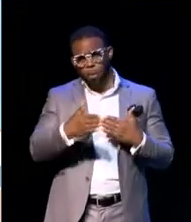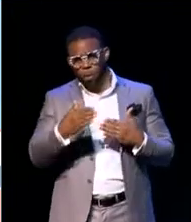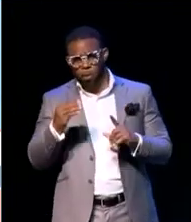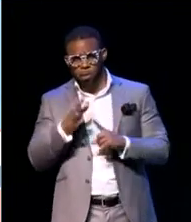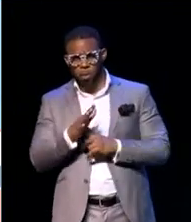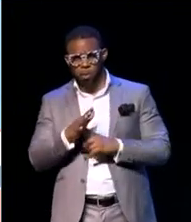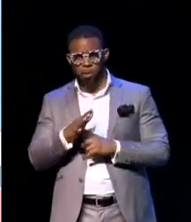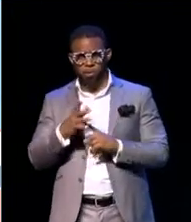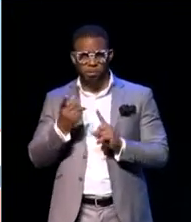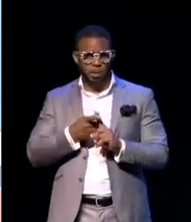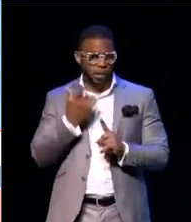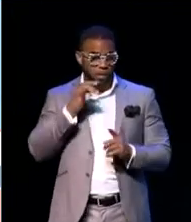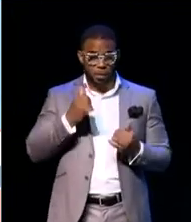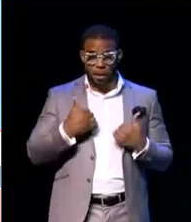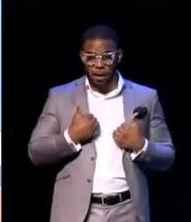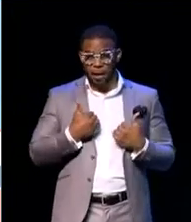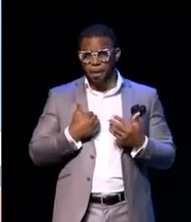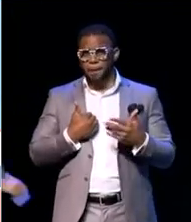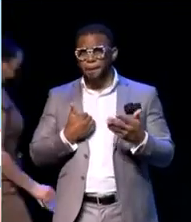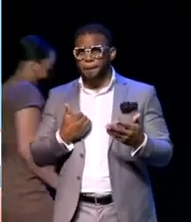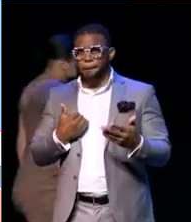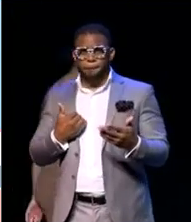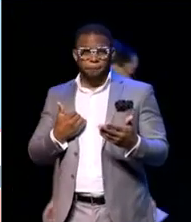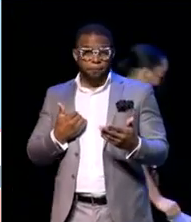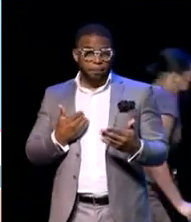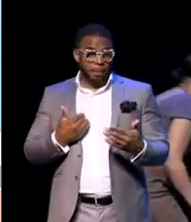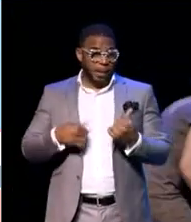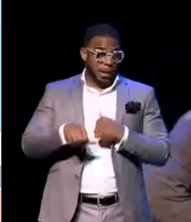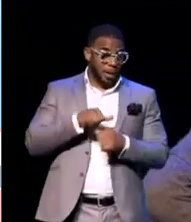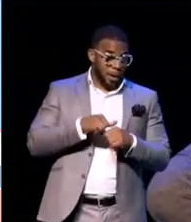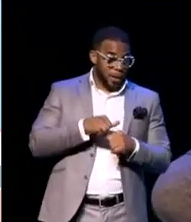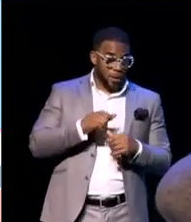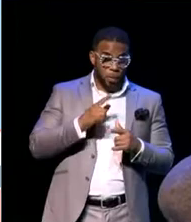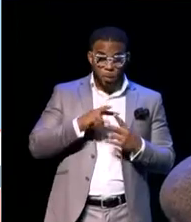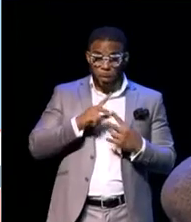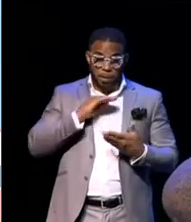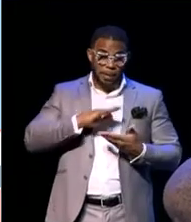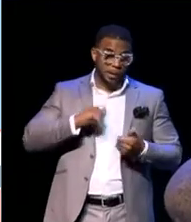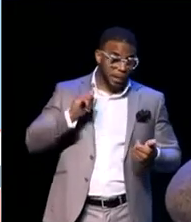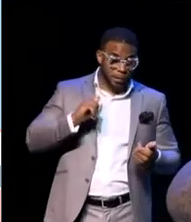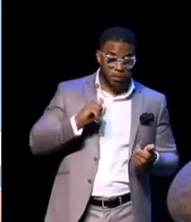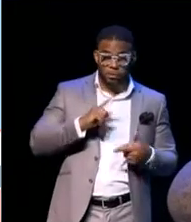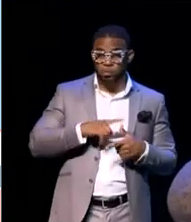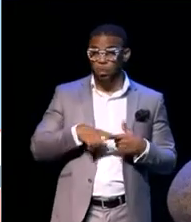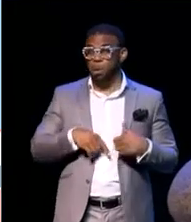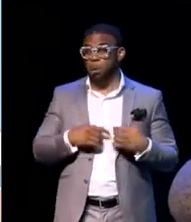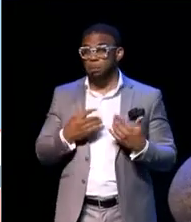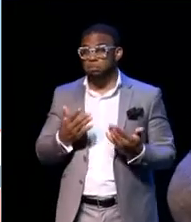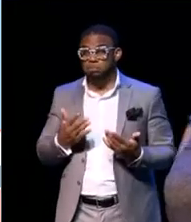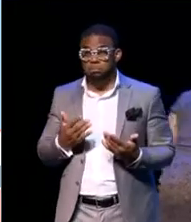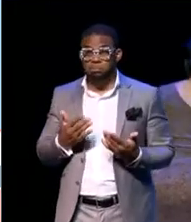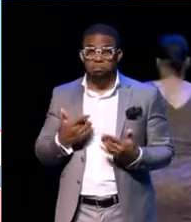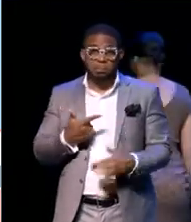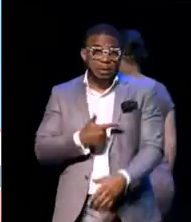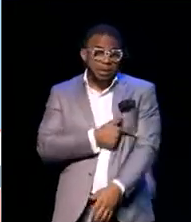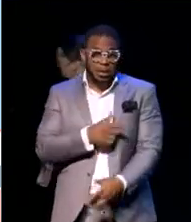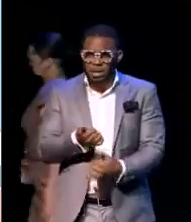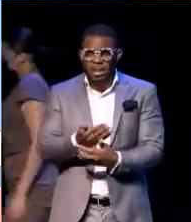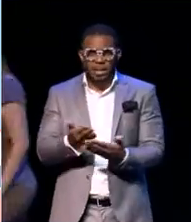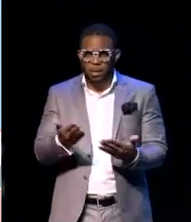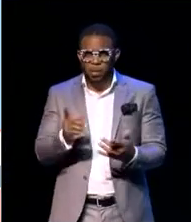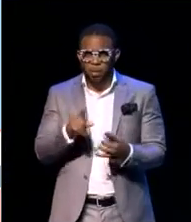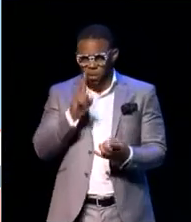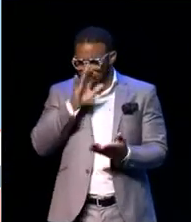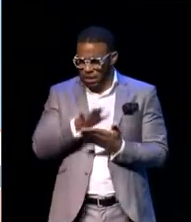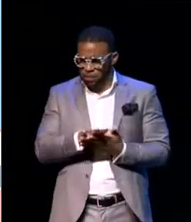post-exposure prophylaxis. So if you have an interaction, whether it be a sexual encounter or a needle stick or anything